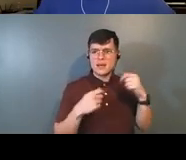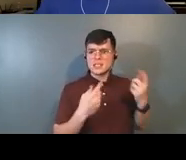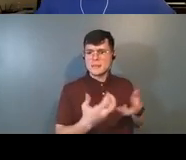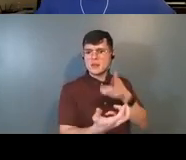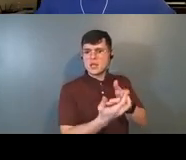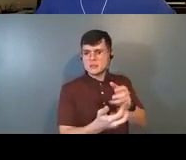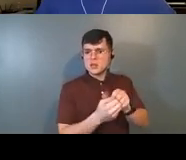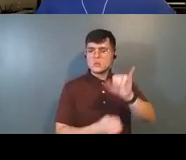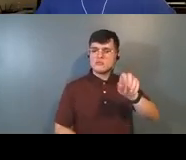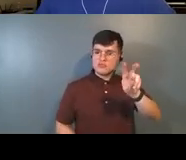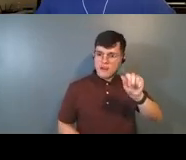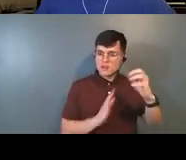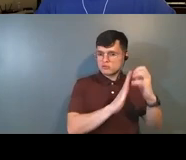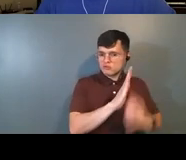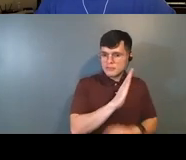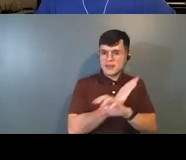and with CSS